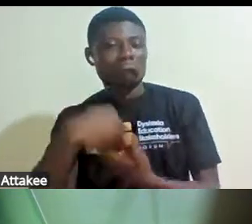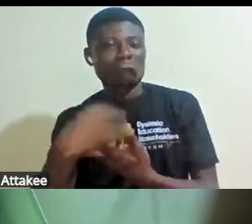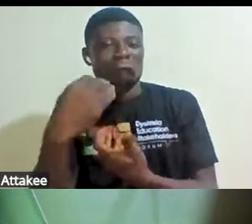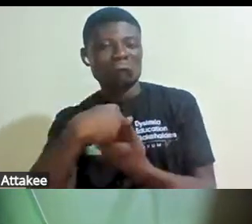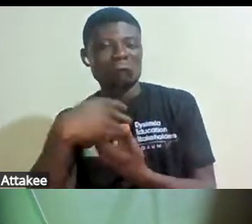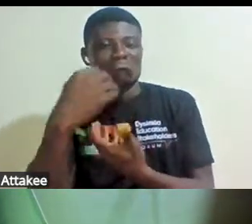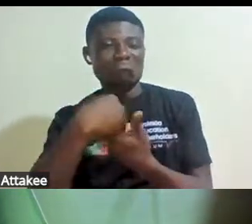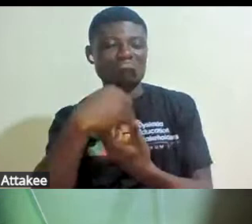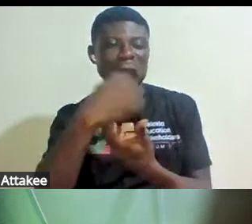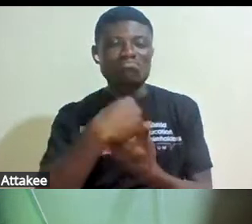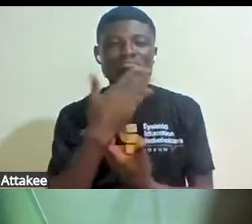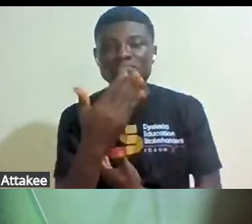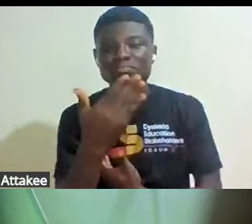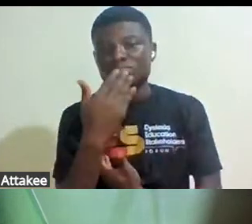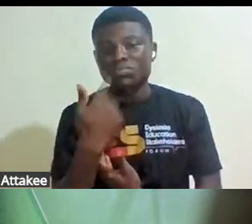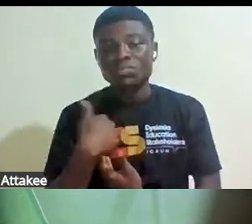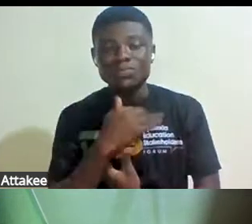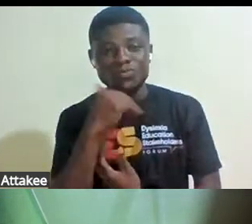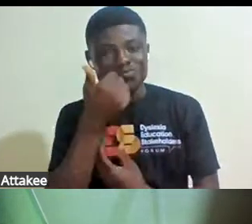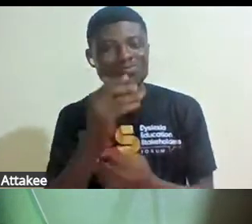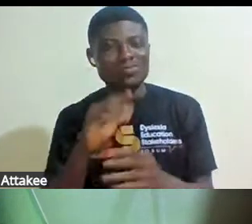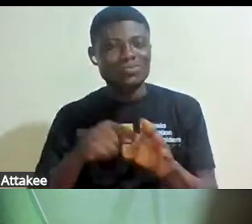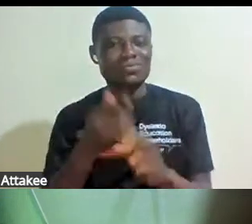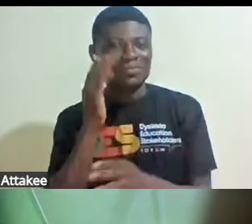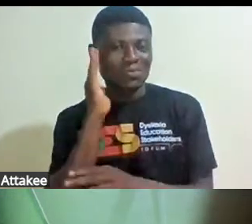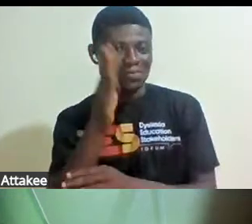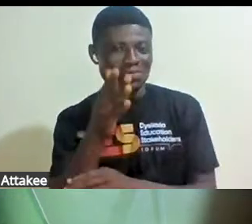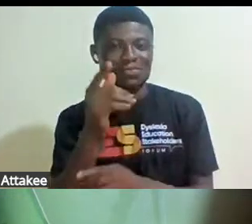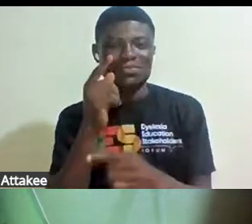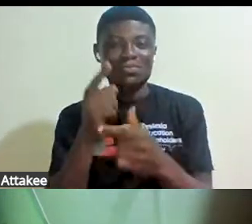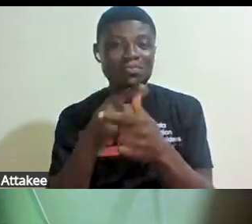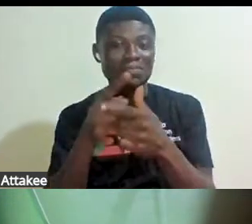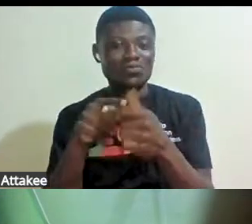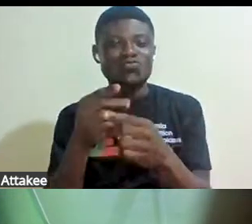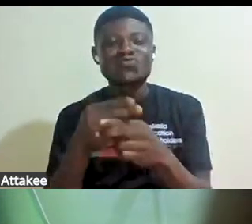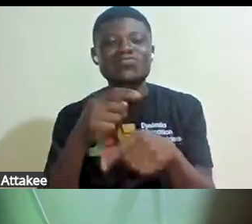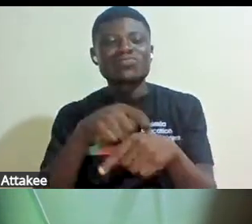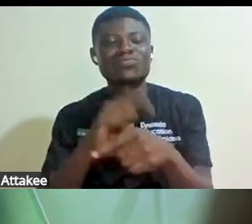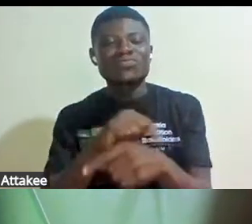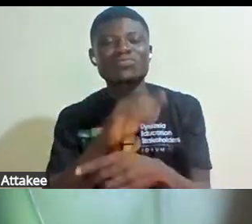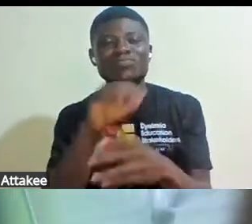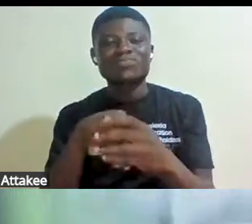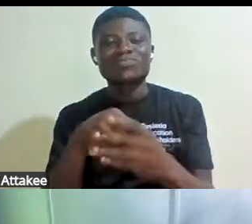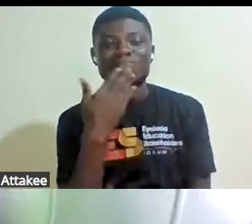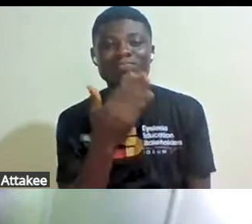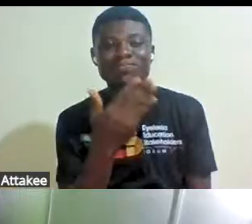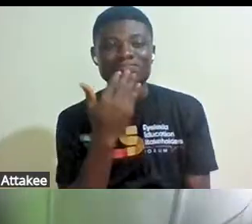on. So we're about to start in the next 2 minutes. Thank you.